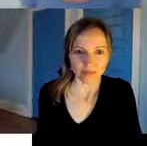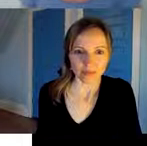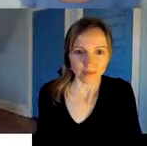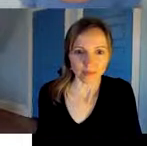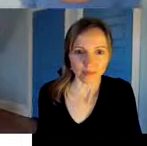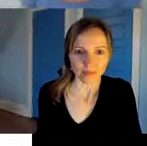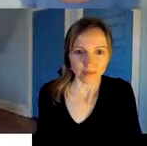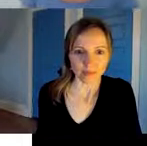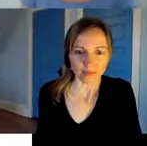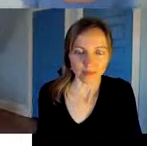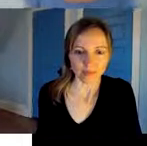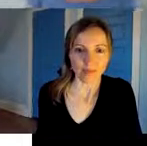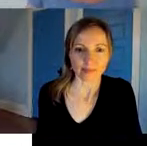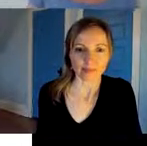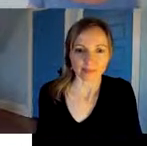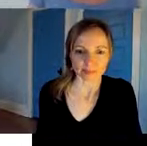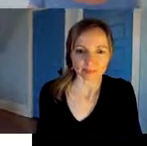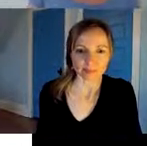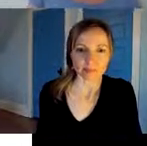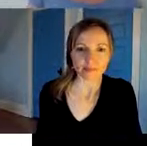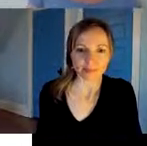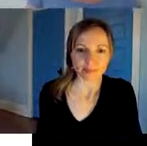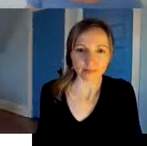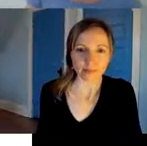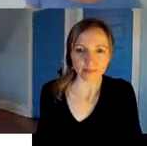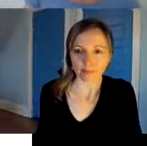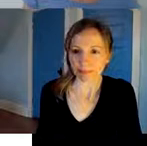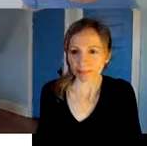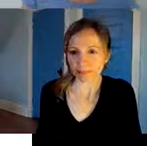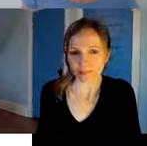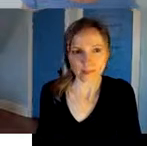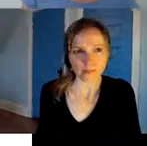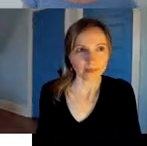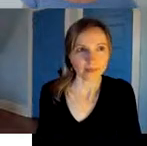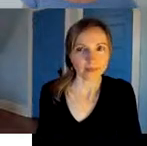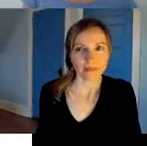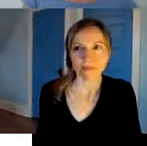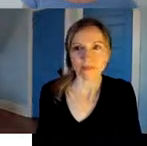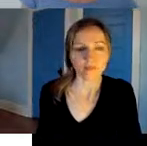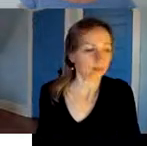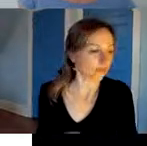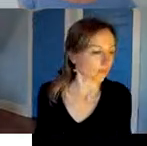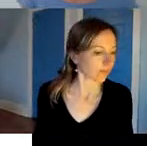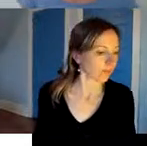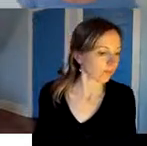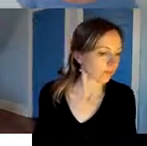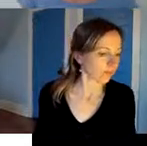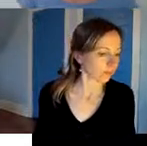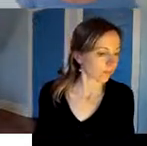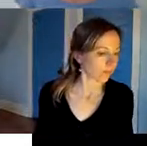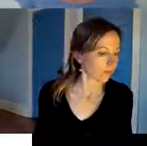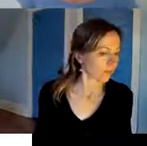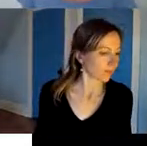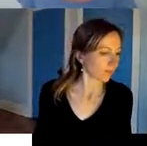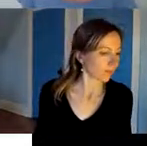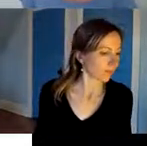Orleans, Coburg. Okay, how are we doing for time? Okay, it's just gone 7 my time. So I think we'll get